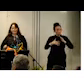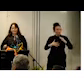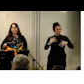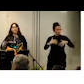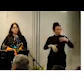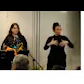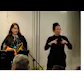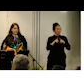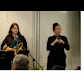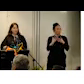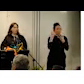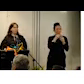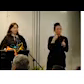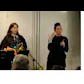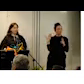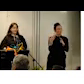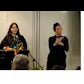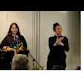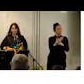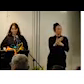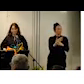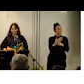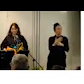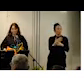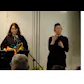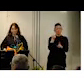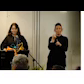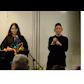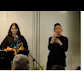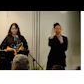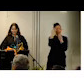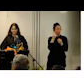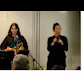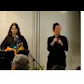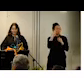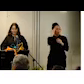sleep disturbance as emerging risk factors for cognitive decline and also dementia.